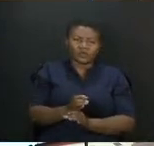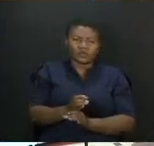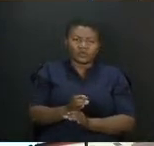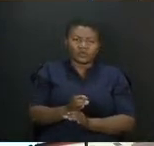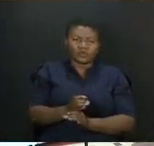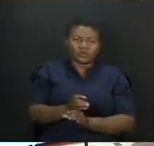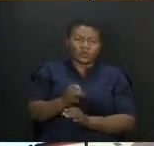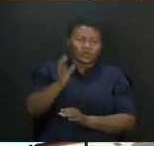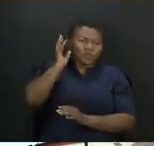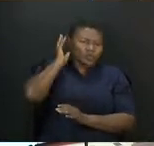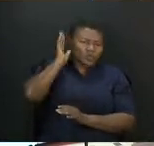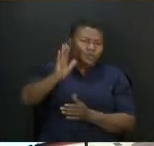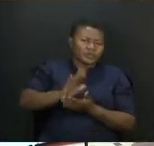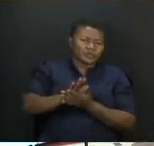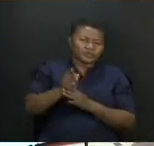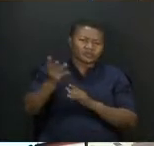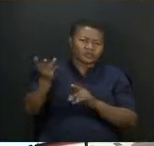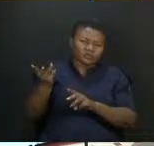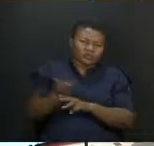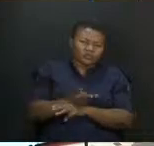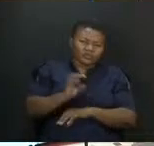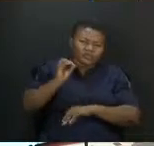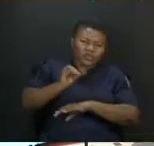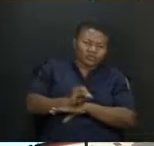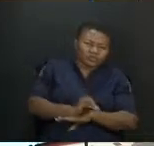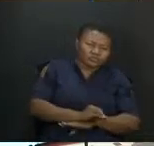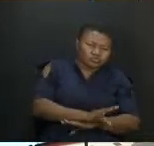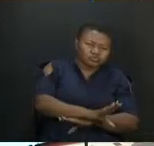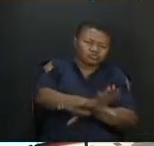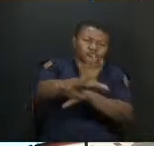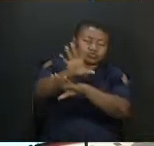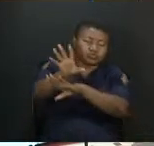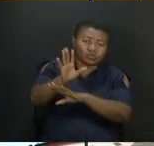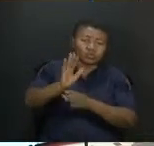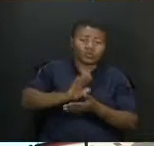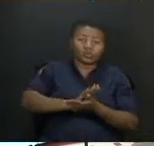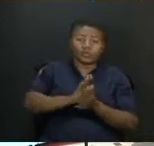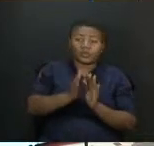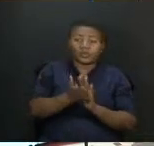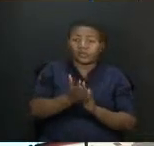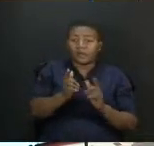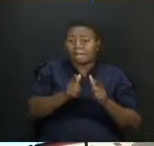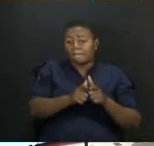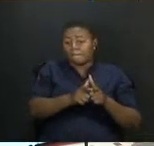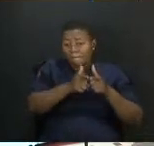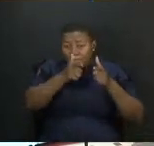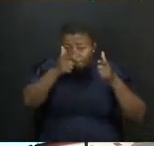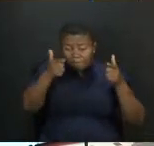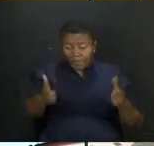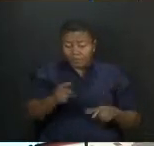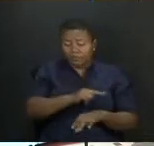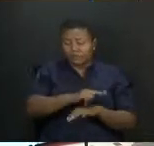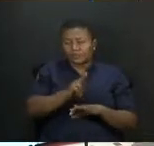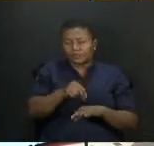hand and may become a major national health issue.